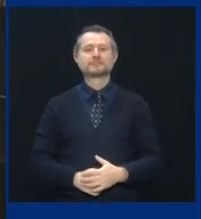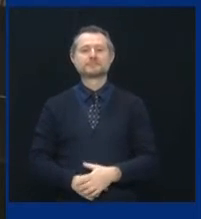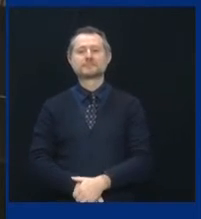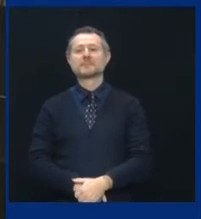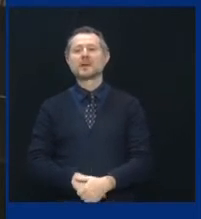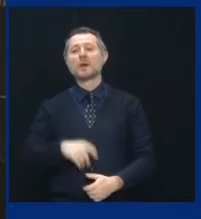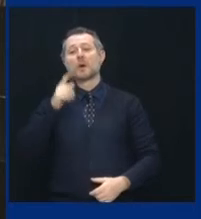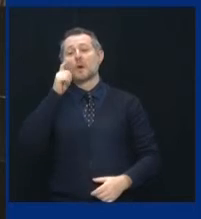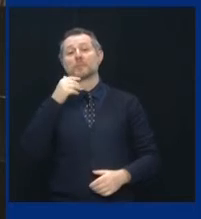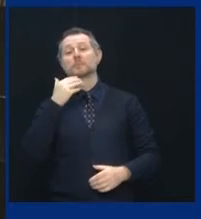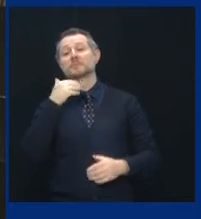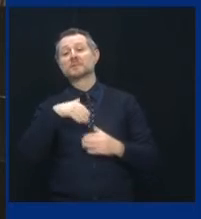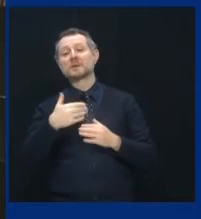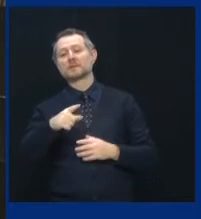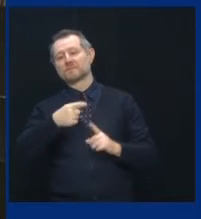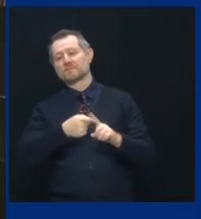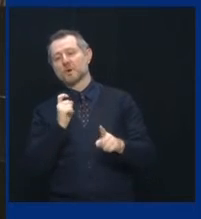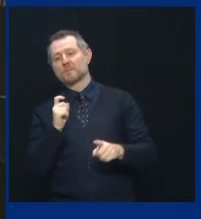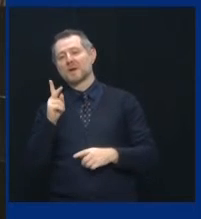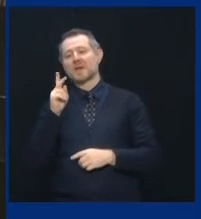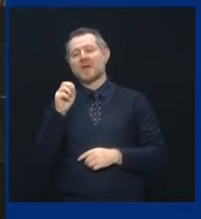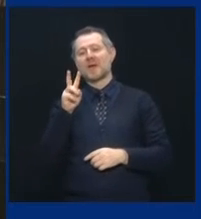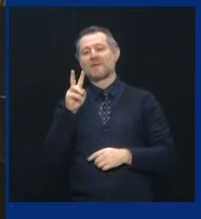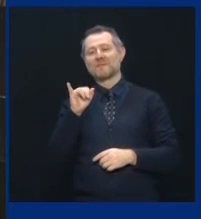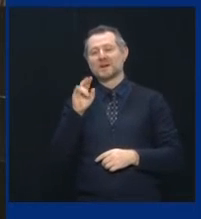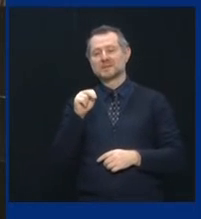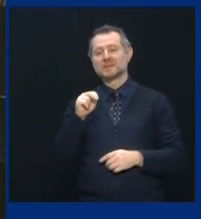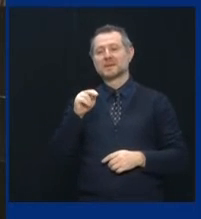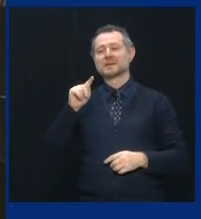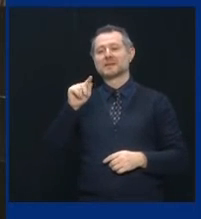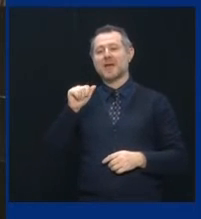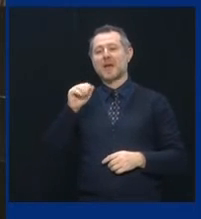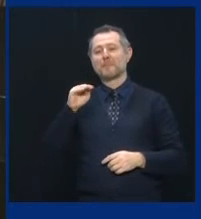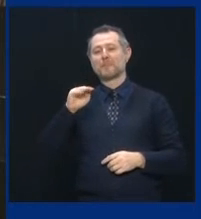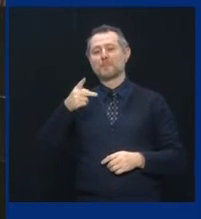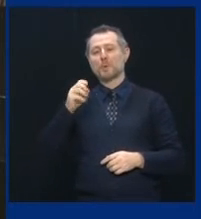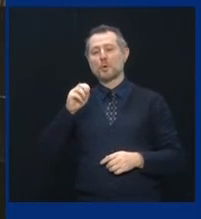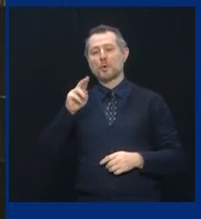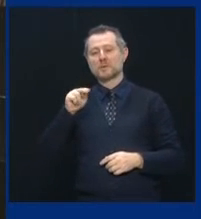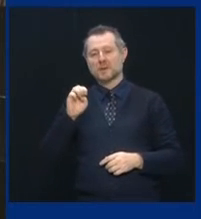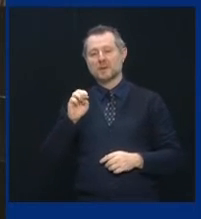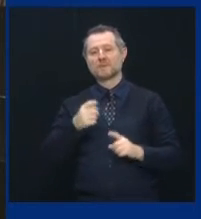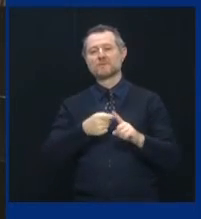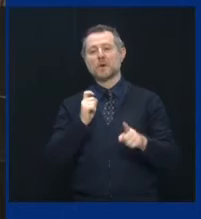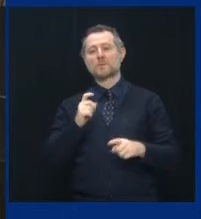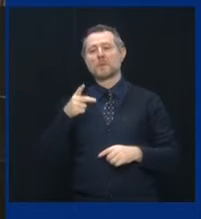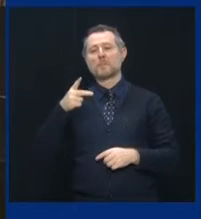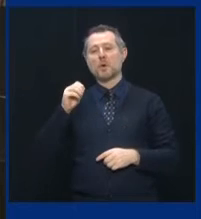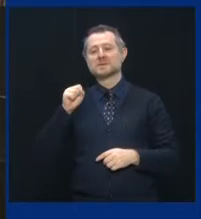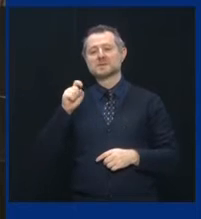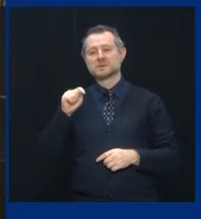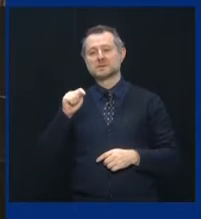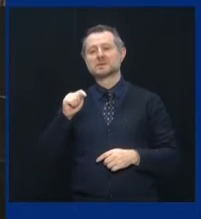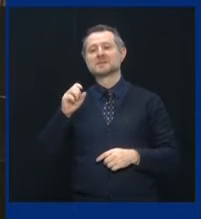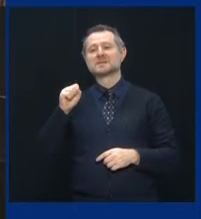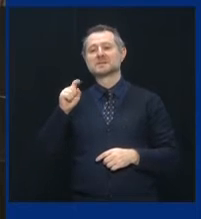Your next question comes from Kevin Tampone from the Post Standard. Kevin, your line is now open. Please unmute your microphone.